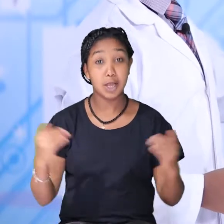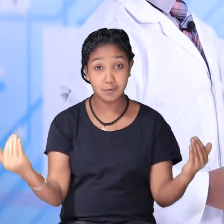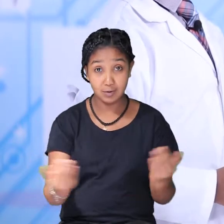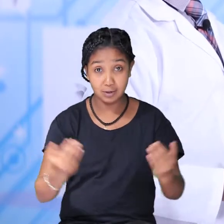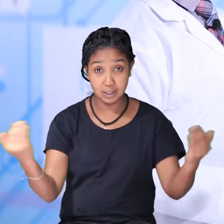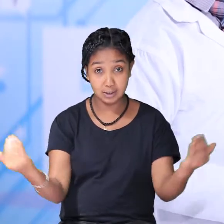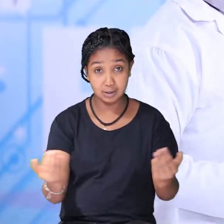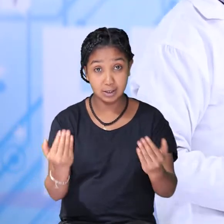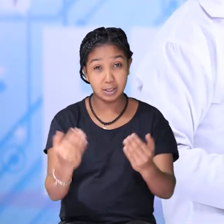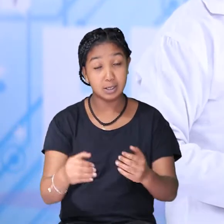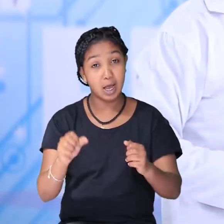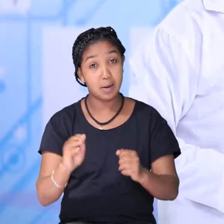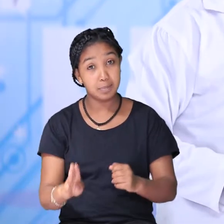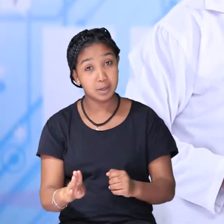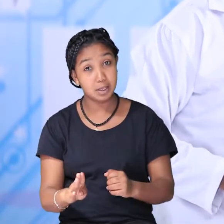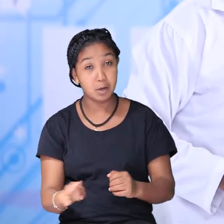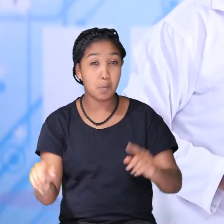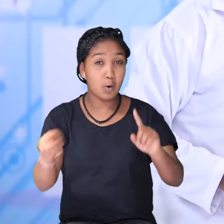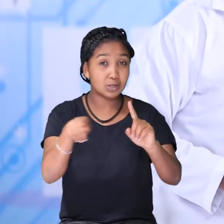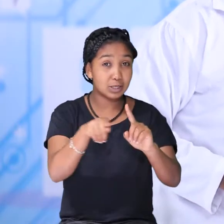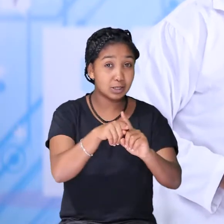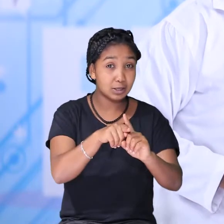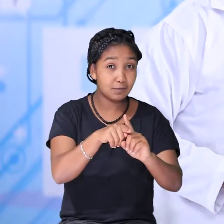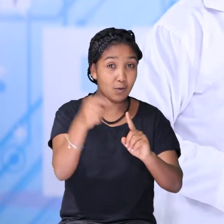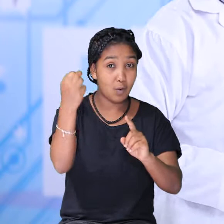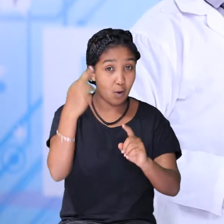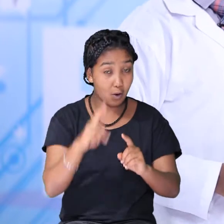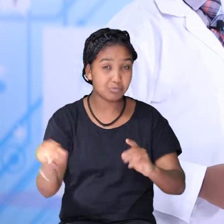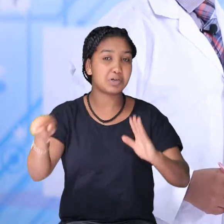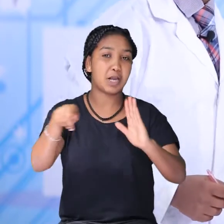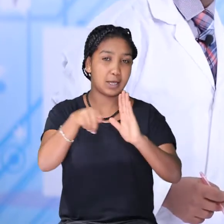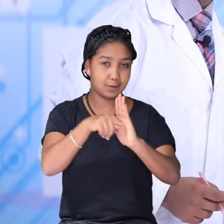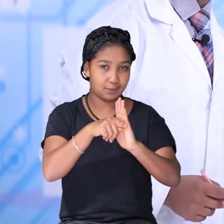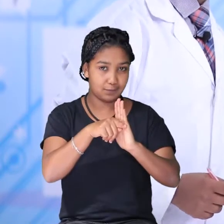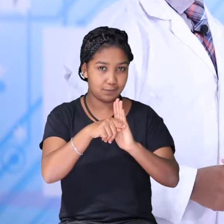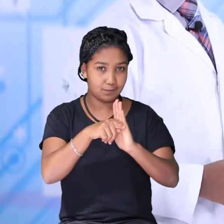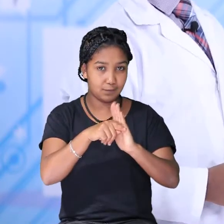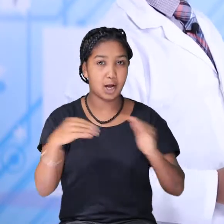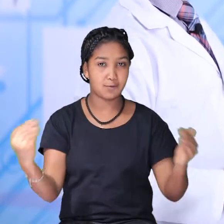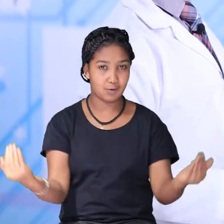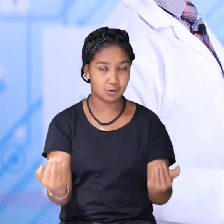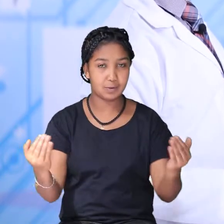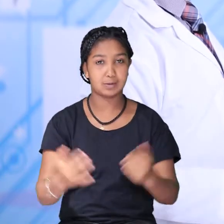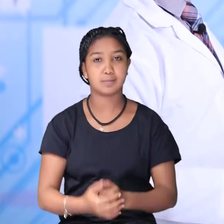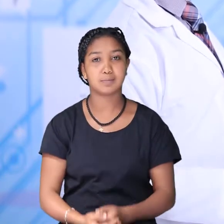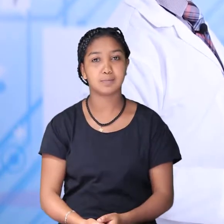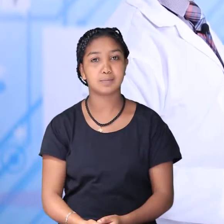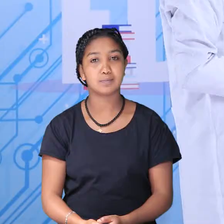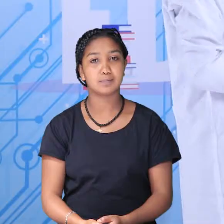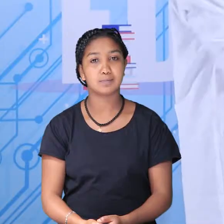Reinforcers can be either positive reinforcers or negative reinforcers.